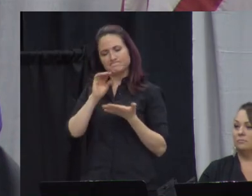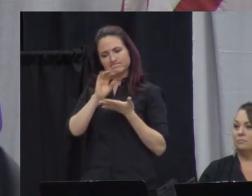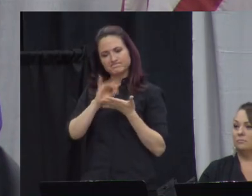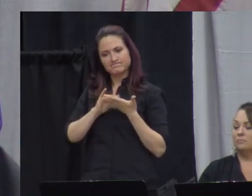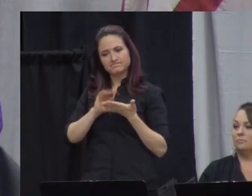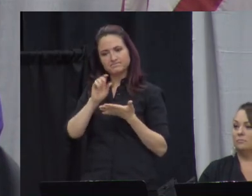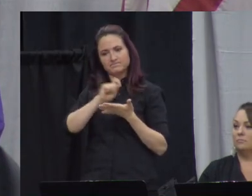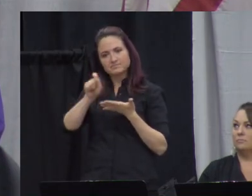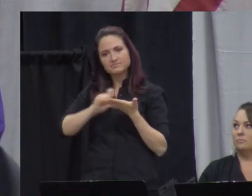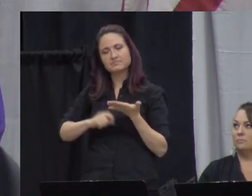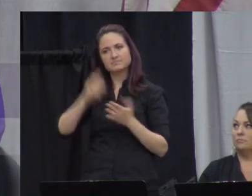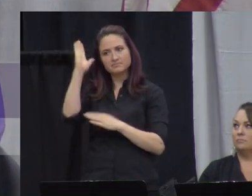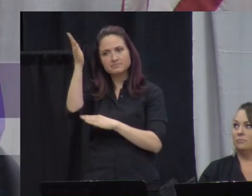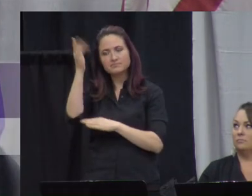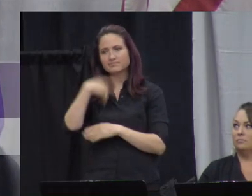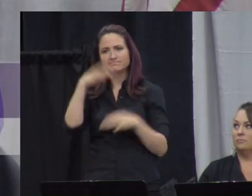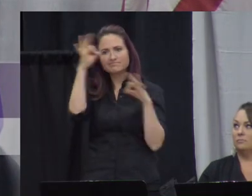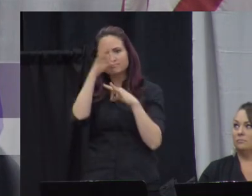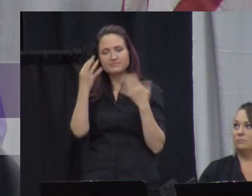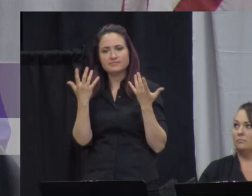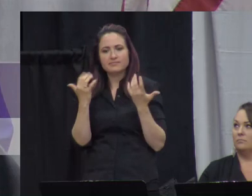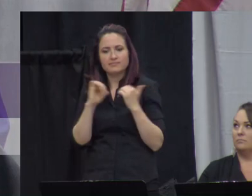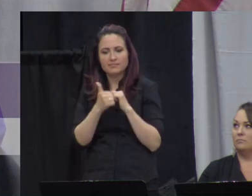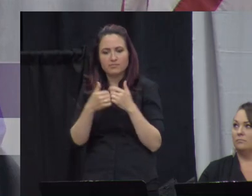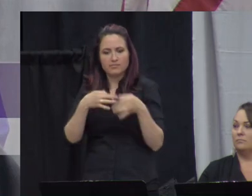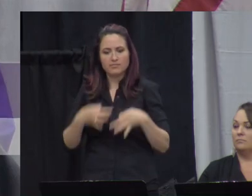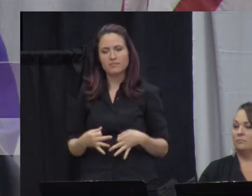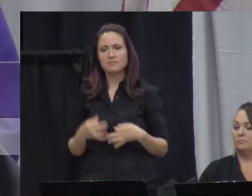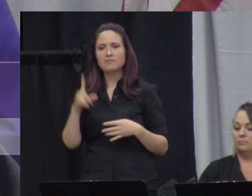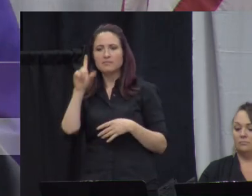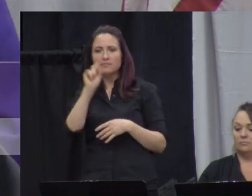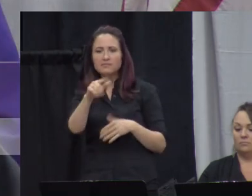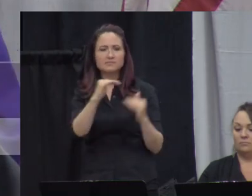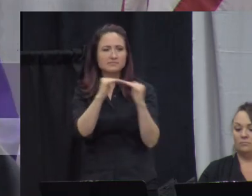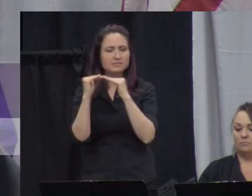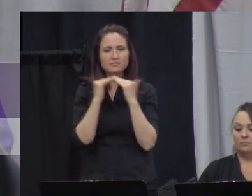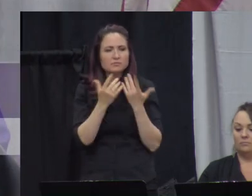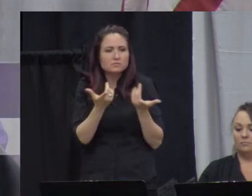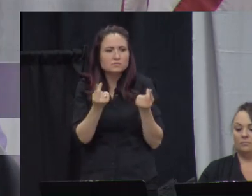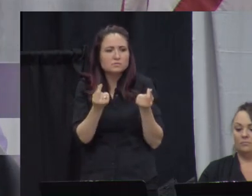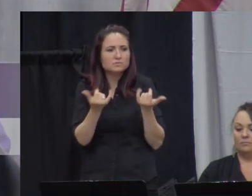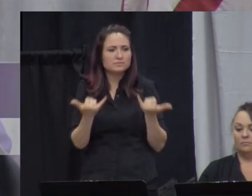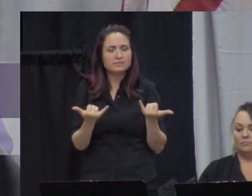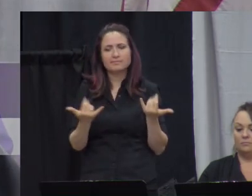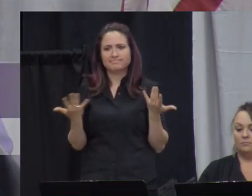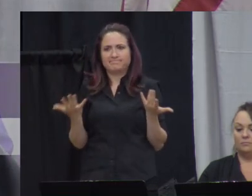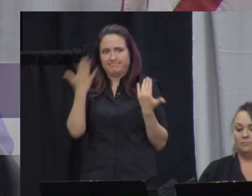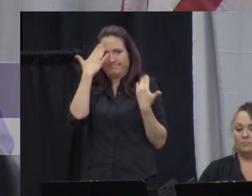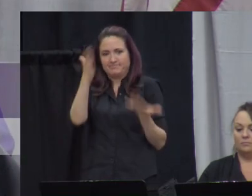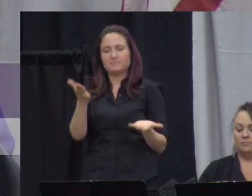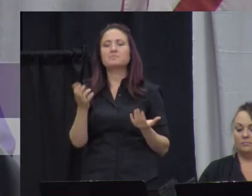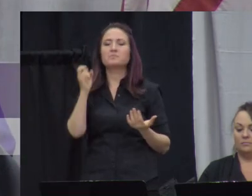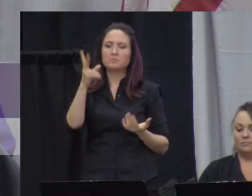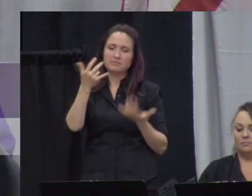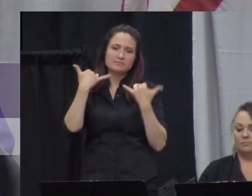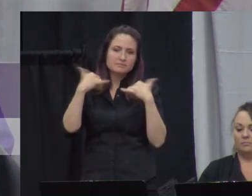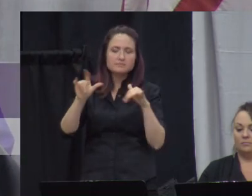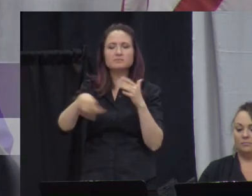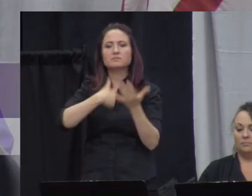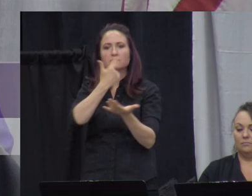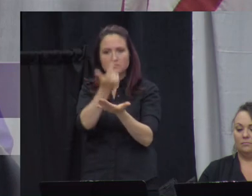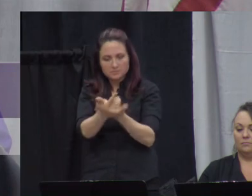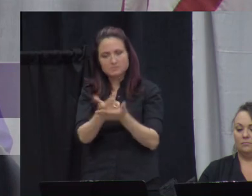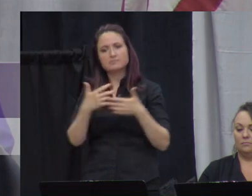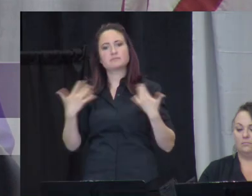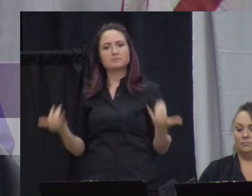I asked my fellow peers what they wanted to hear, and it turns out they also had no idea what they wanted to hear today. Yeah, here we are at graduation, still with this feeling of